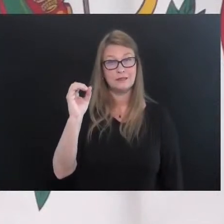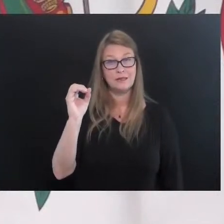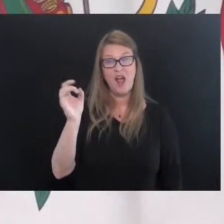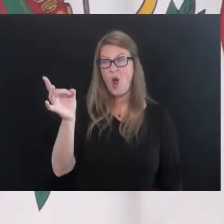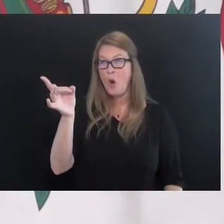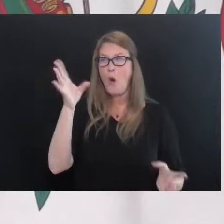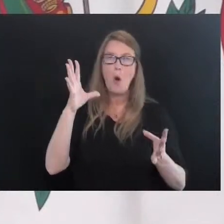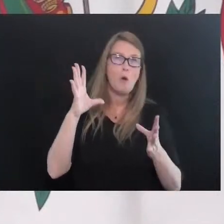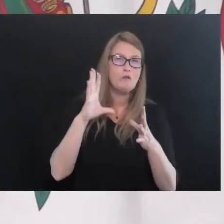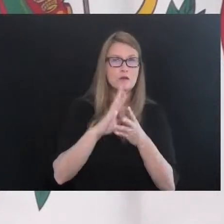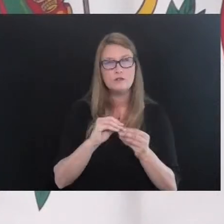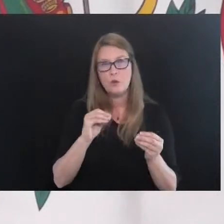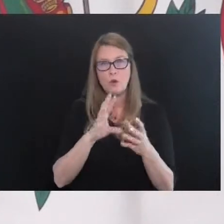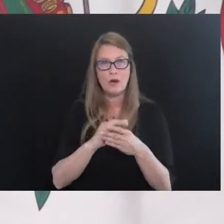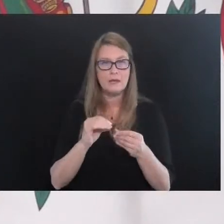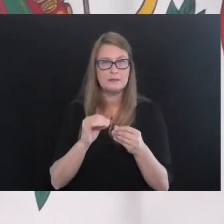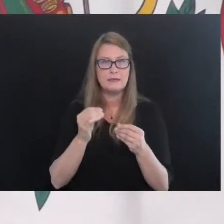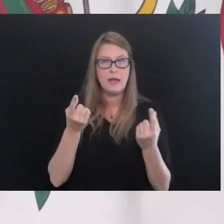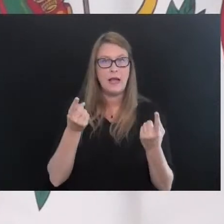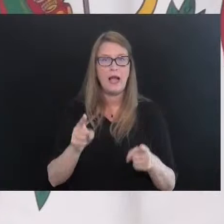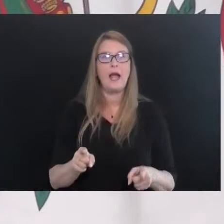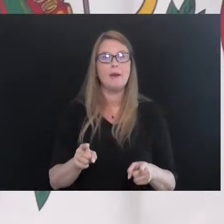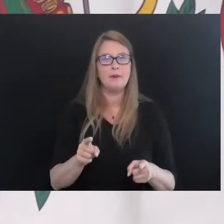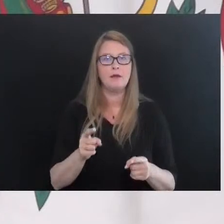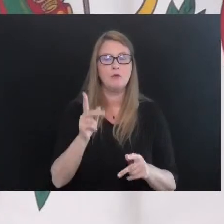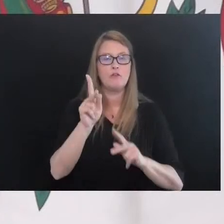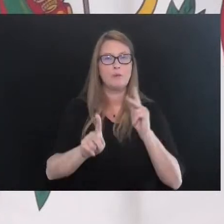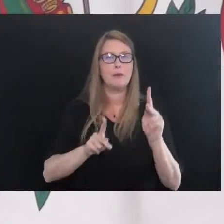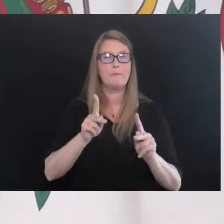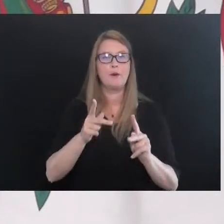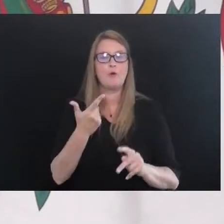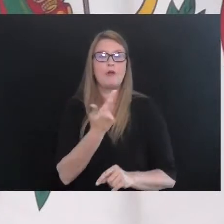horror stories have come from people that are vaccinated.